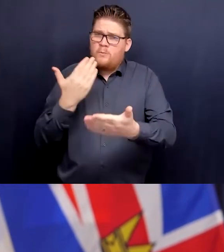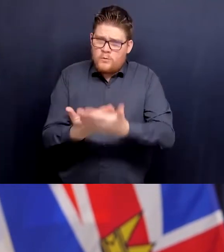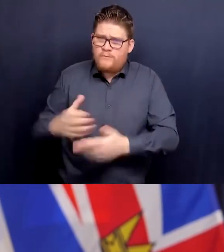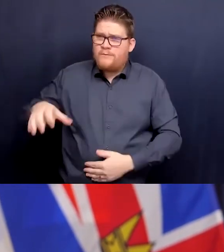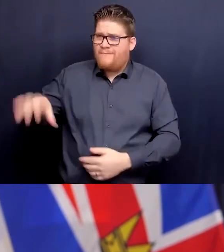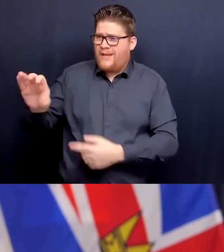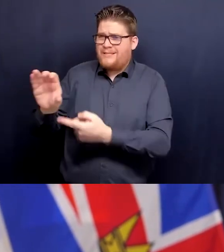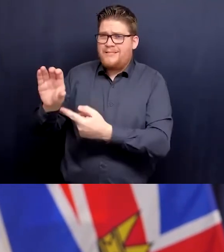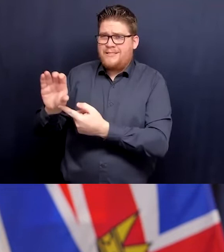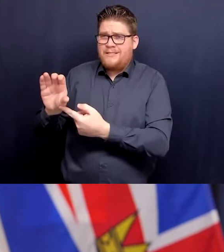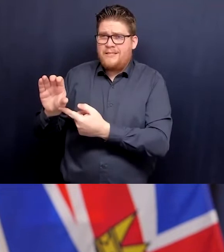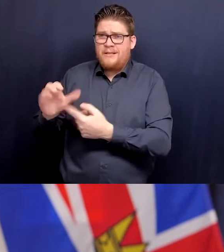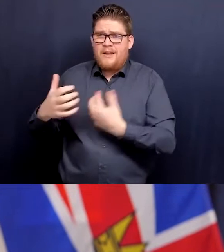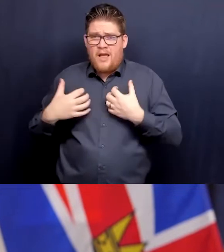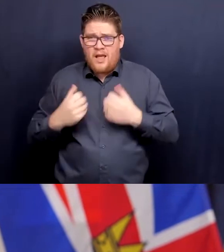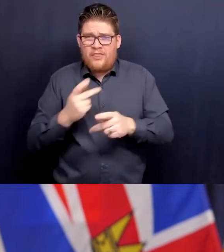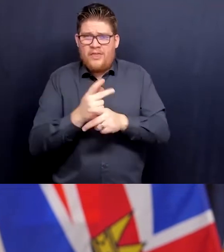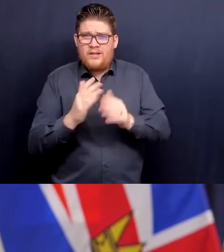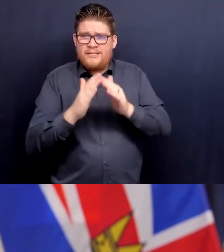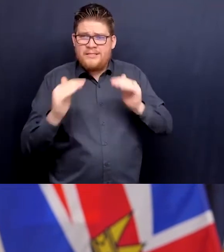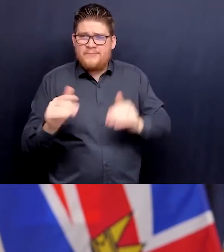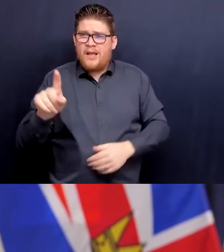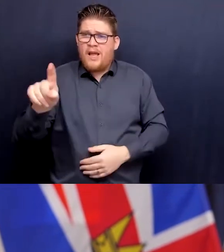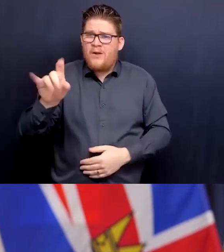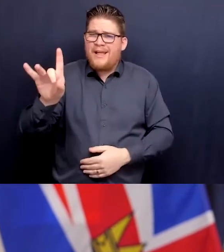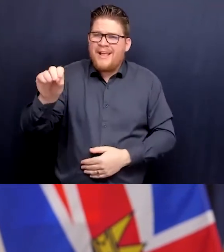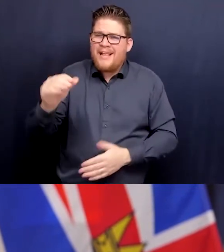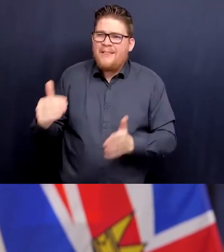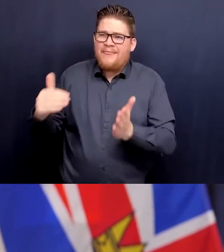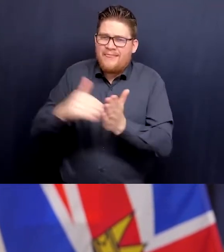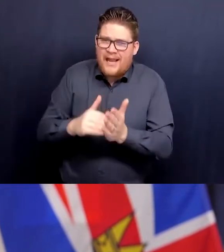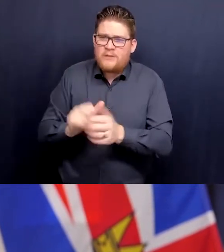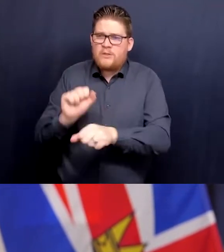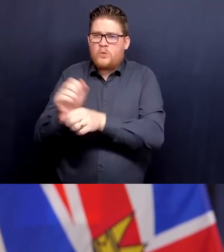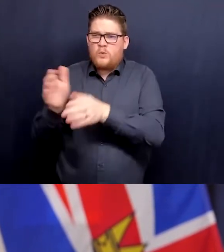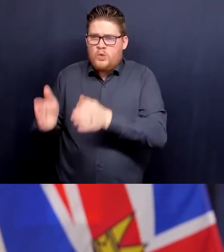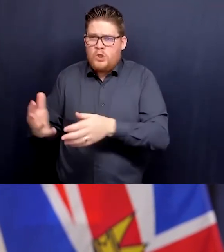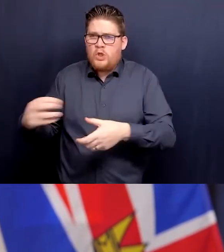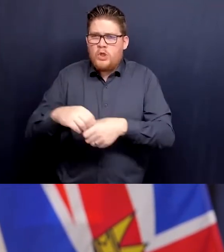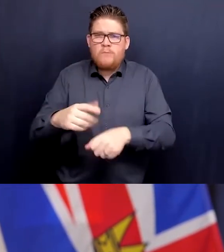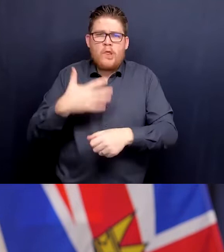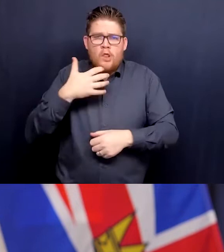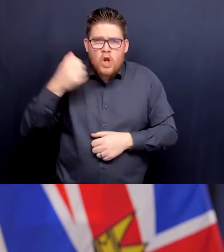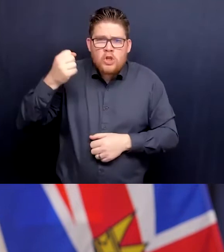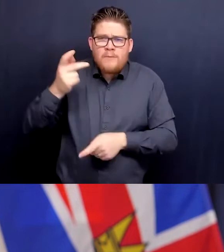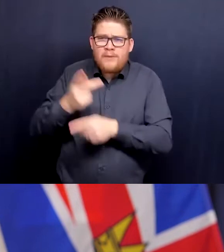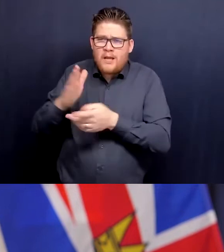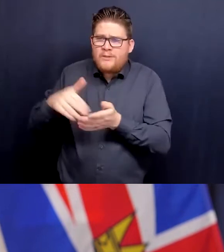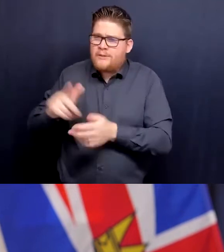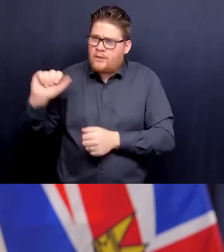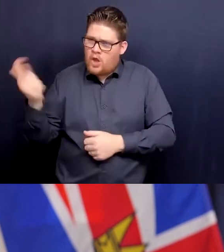workers, including all those workers in long-term care. Our healthcare workers stepped up in an exceptional way. It ended up being